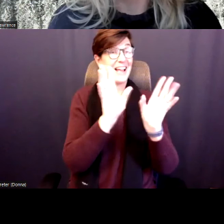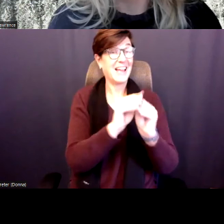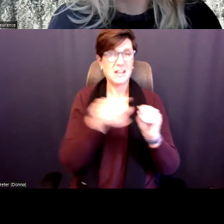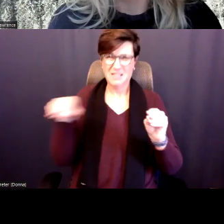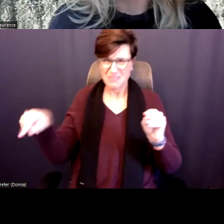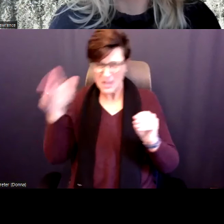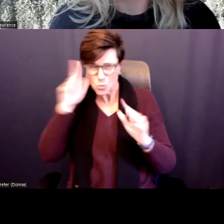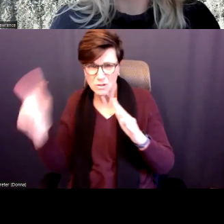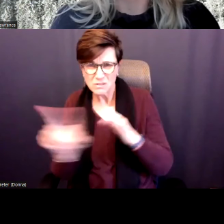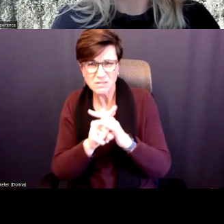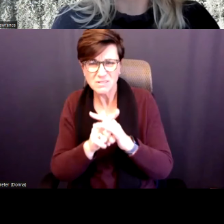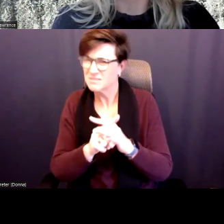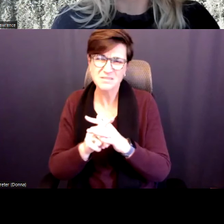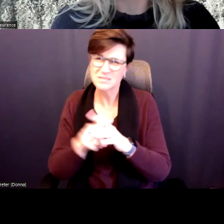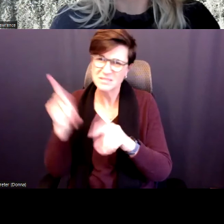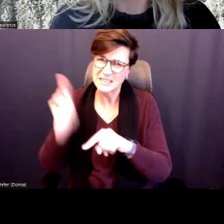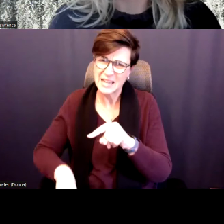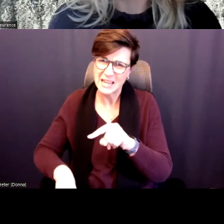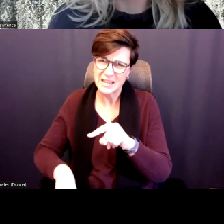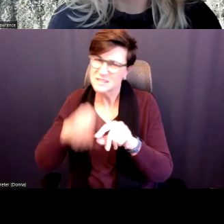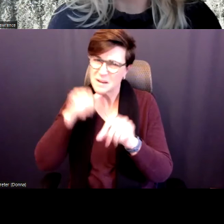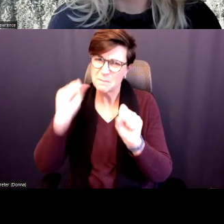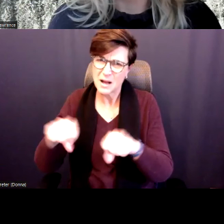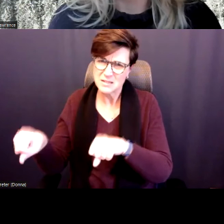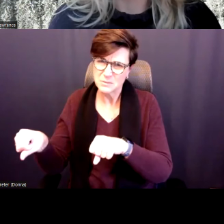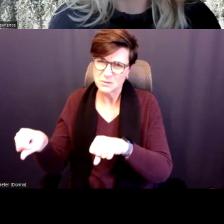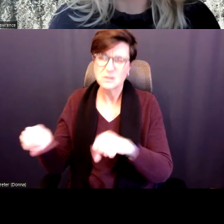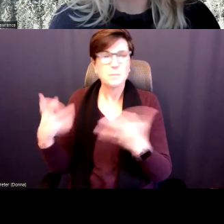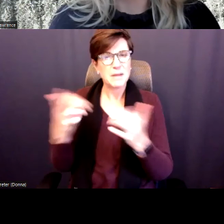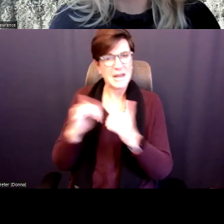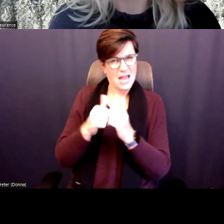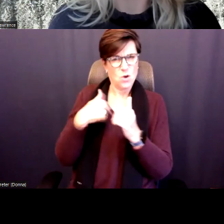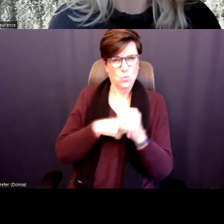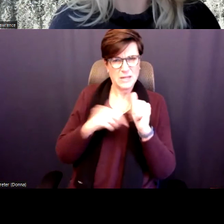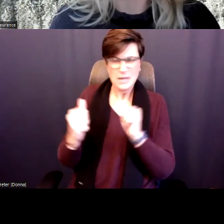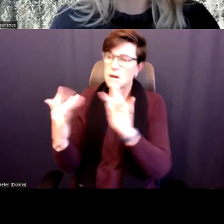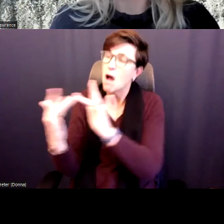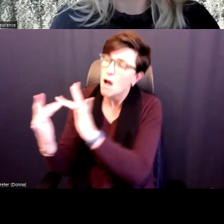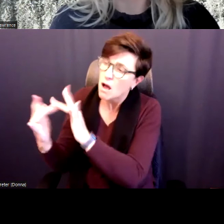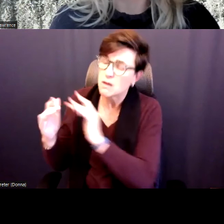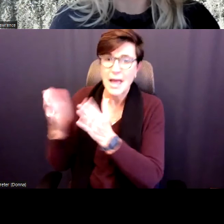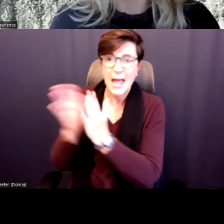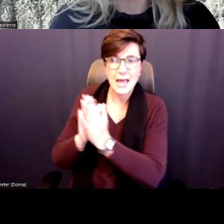interviews. So just being sure that you're capturing this diverse input.